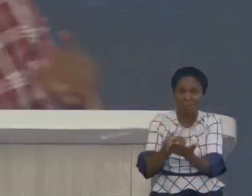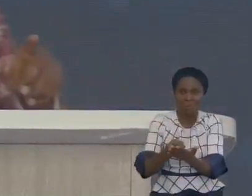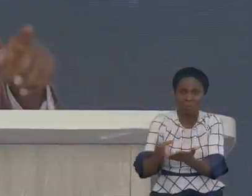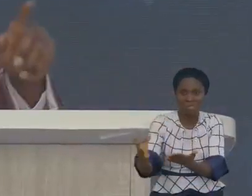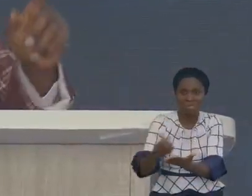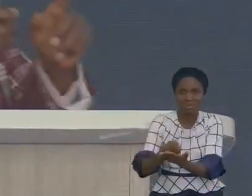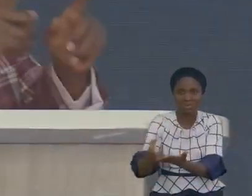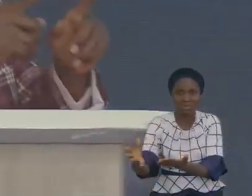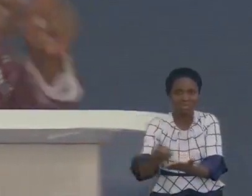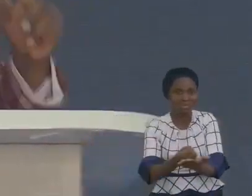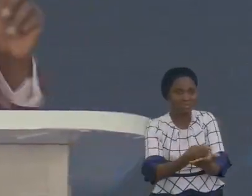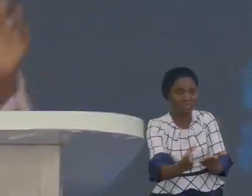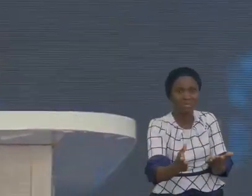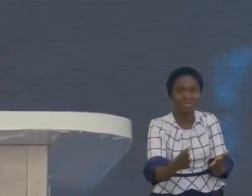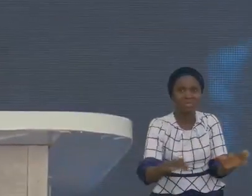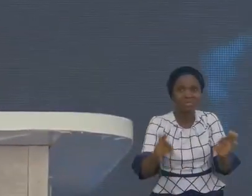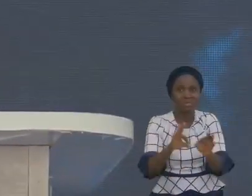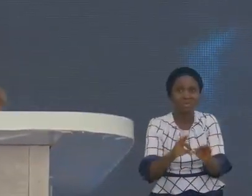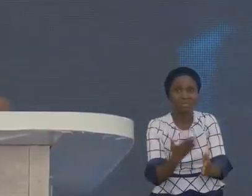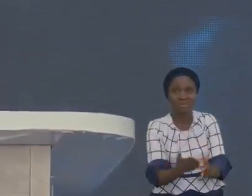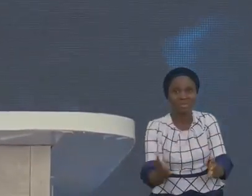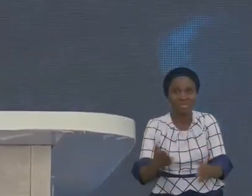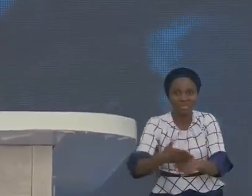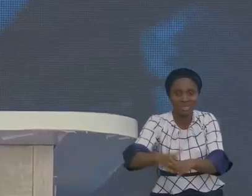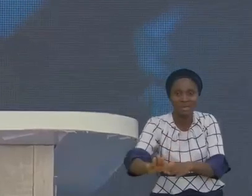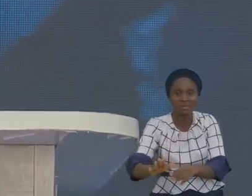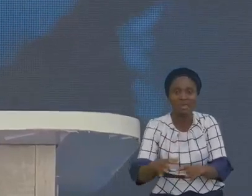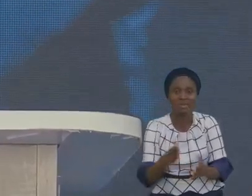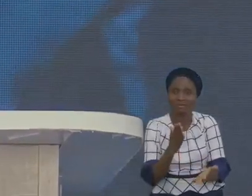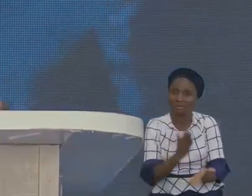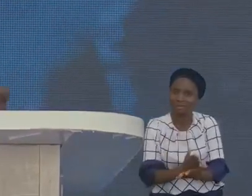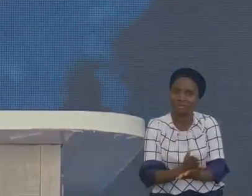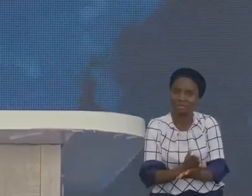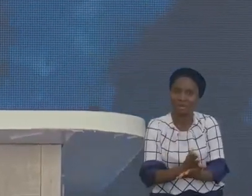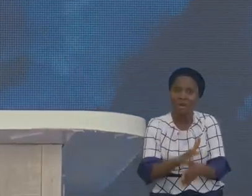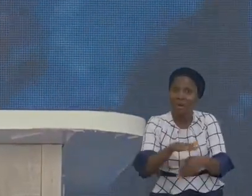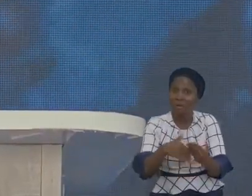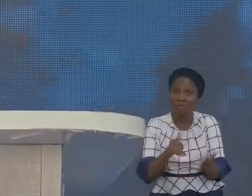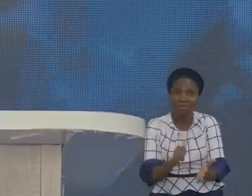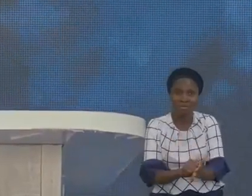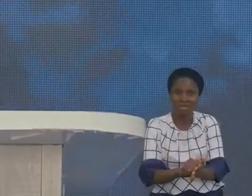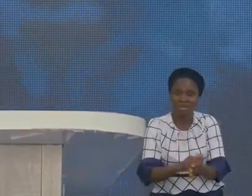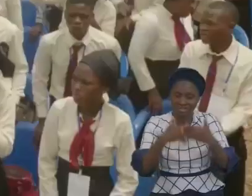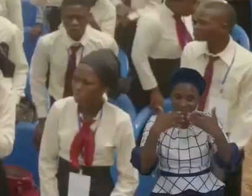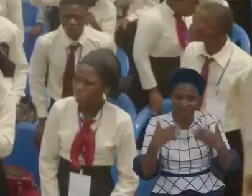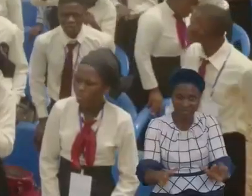All that over. Tell the Lord.